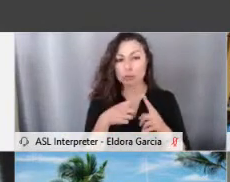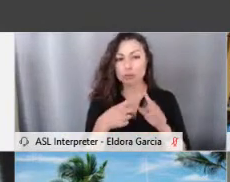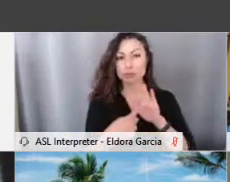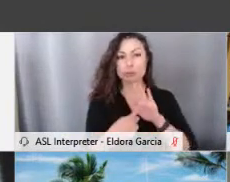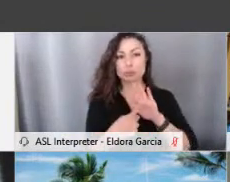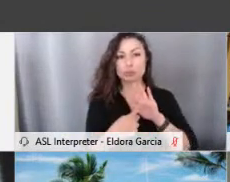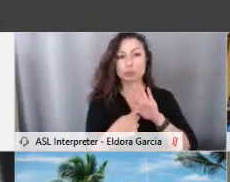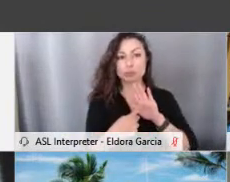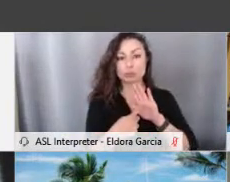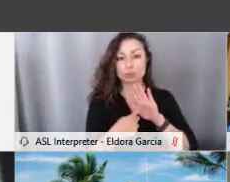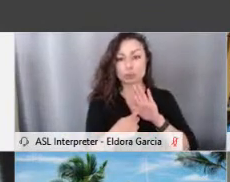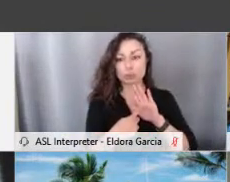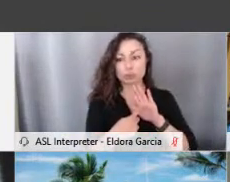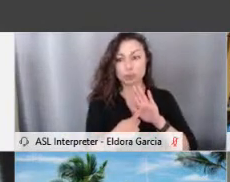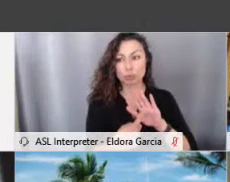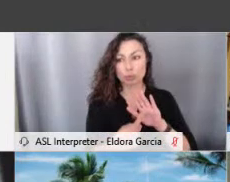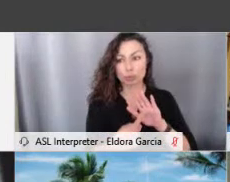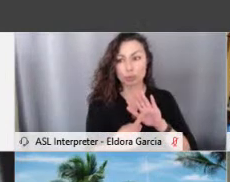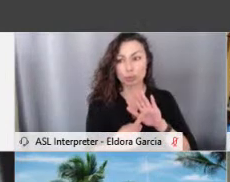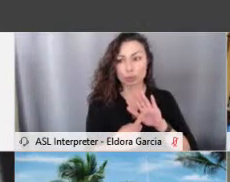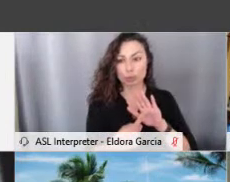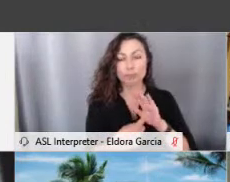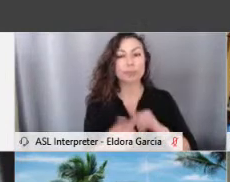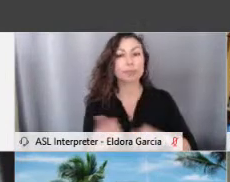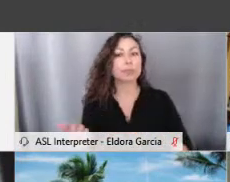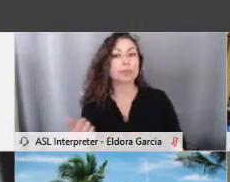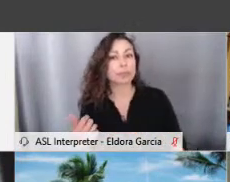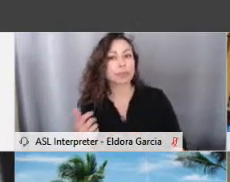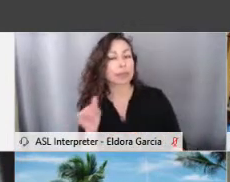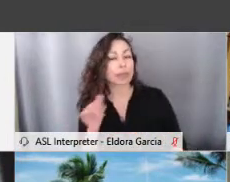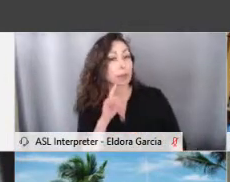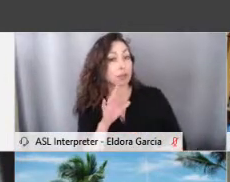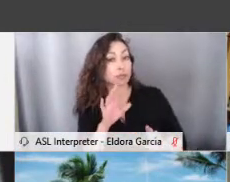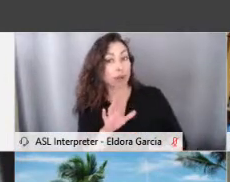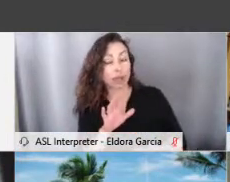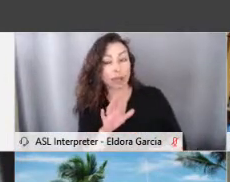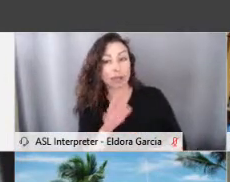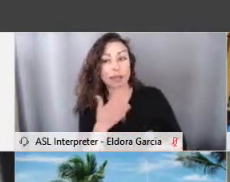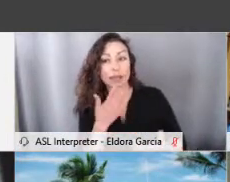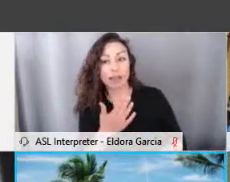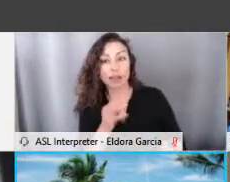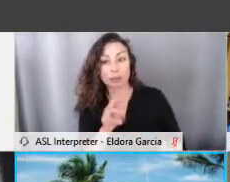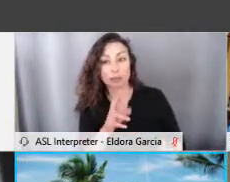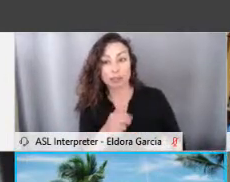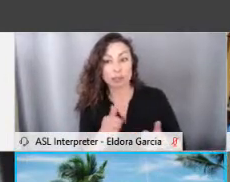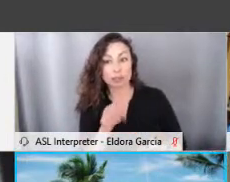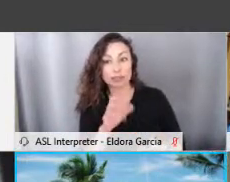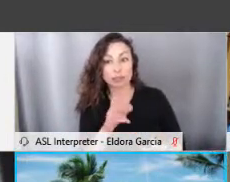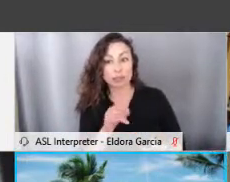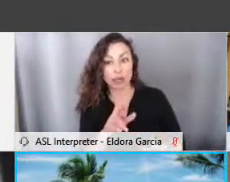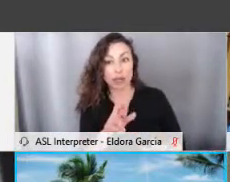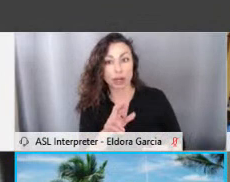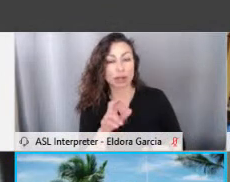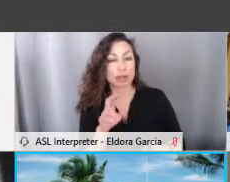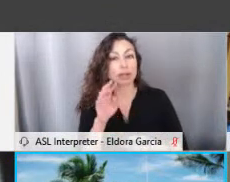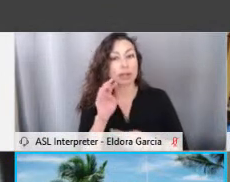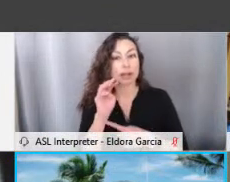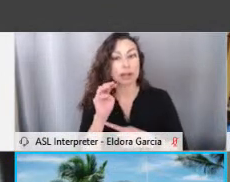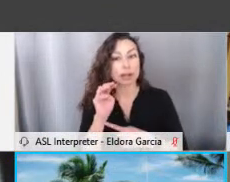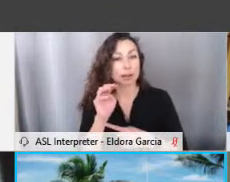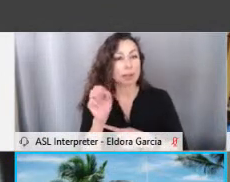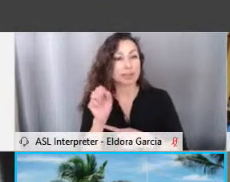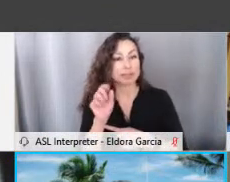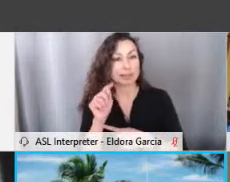data. Okay, that would be great. Thank you, Mr. Chair. And then I'm going to go a little bit maybe where I